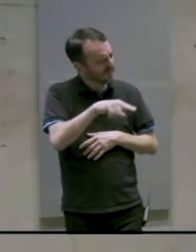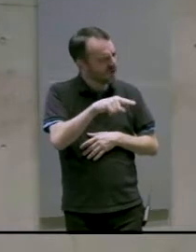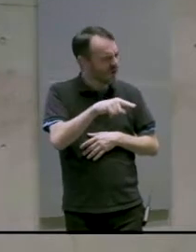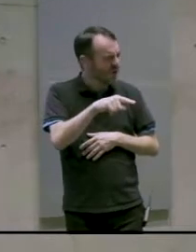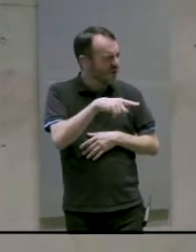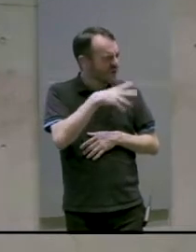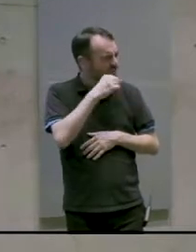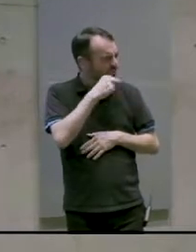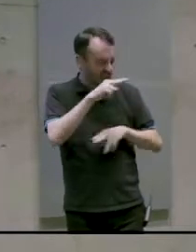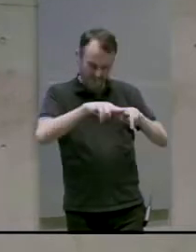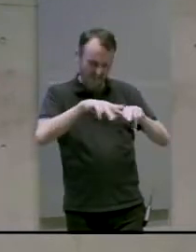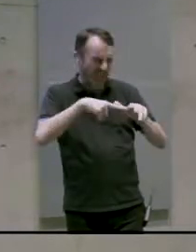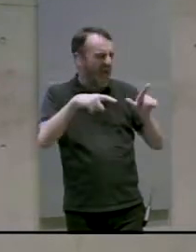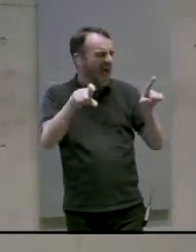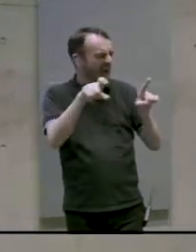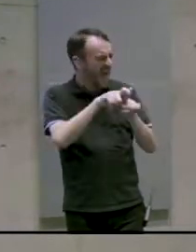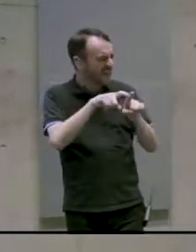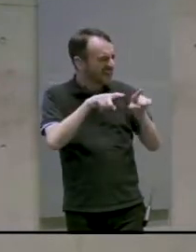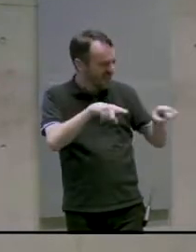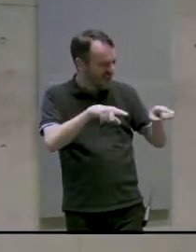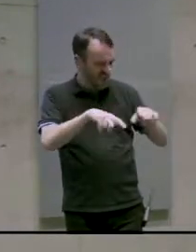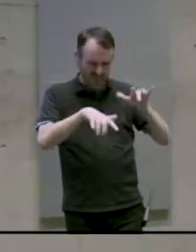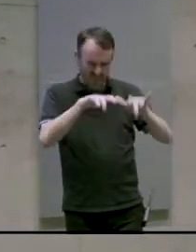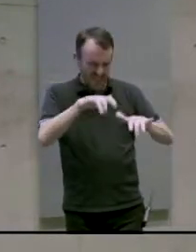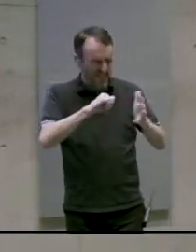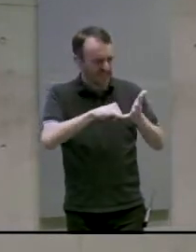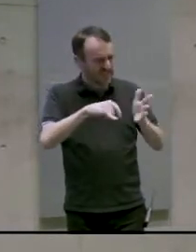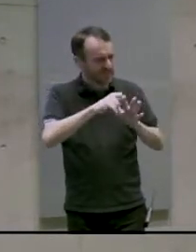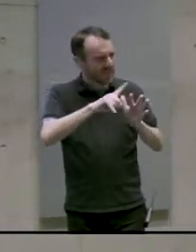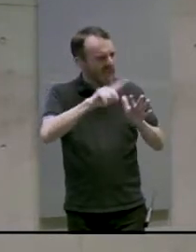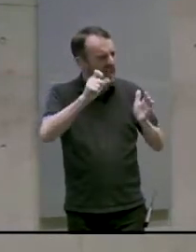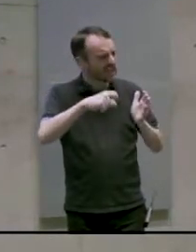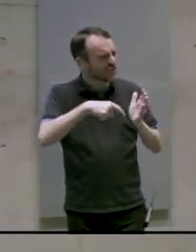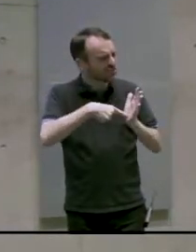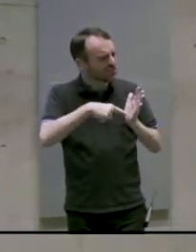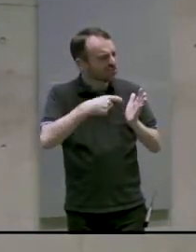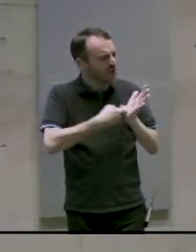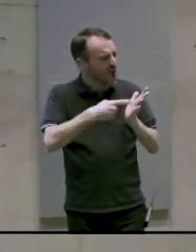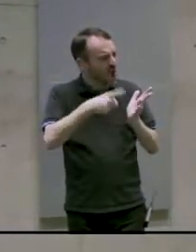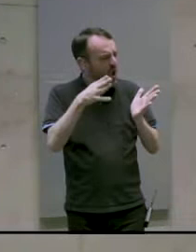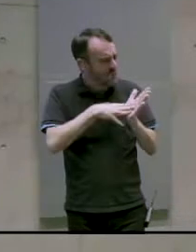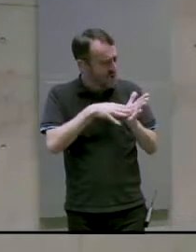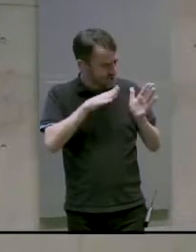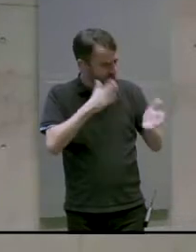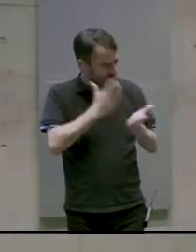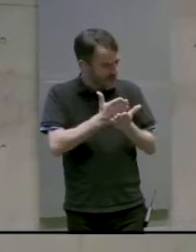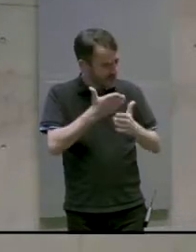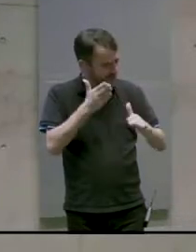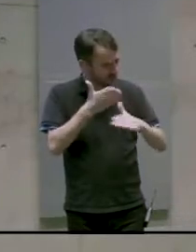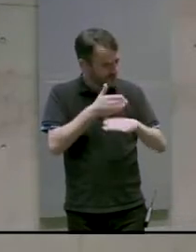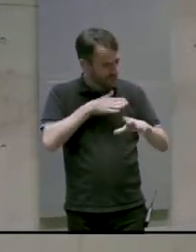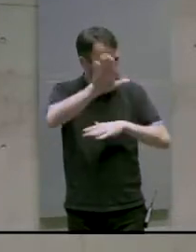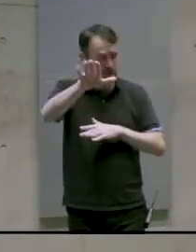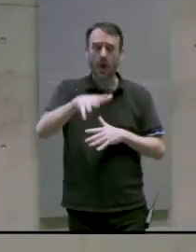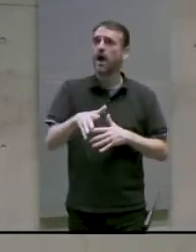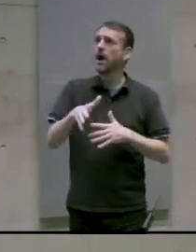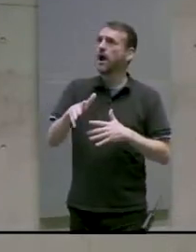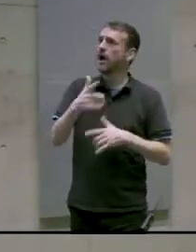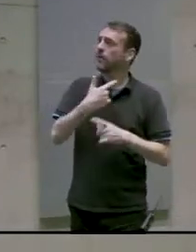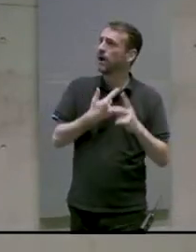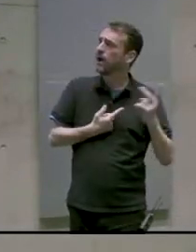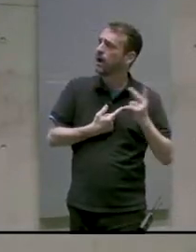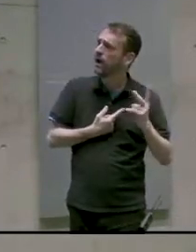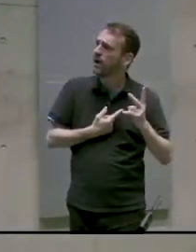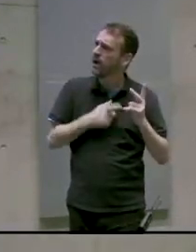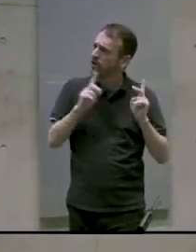whole Spectrum thing, but you probably need to get a real job someday. And we were like, ah! And he said it at the end of the interview, and we're going,